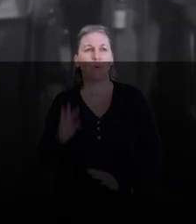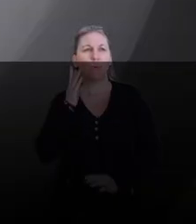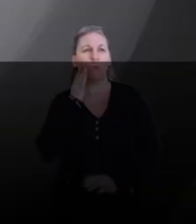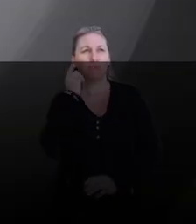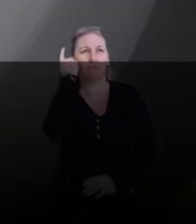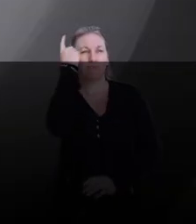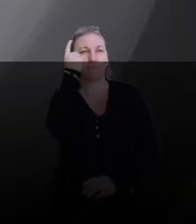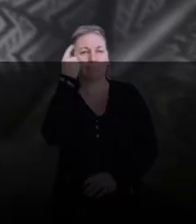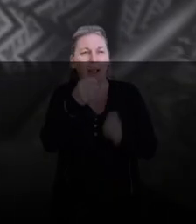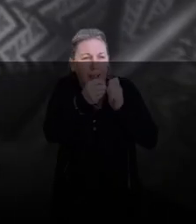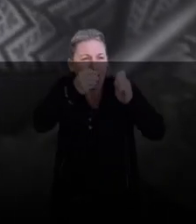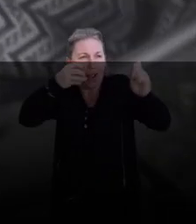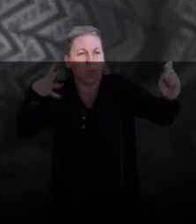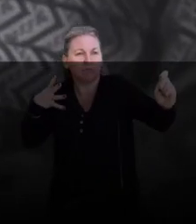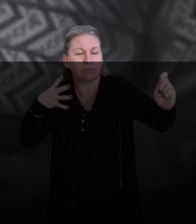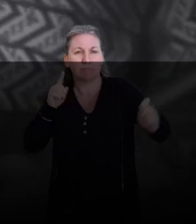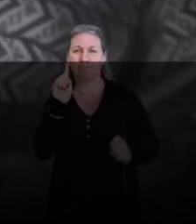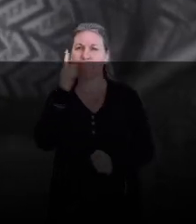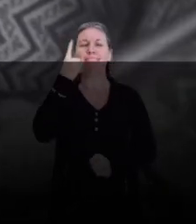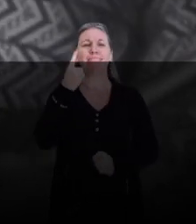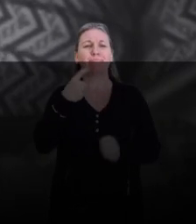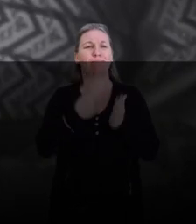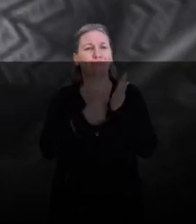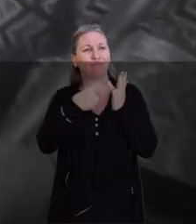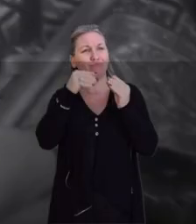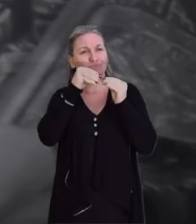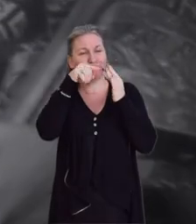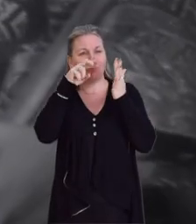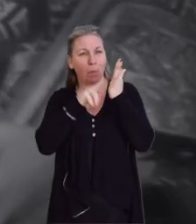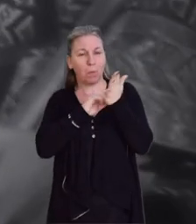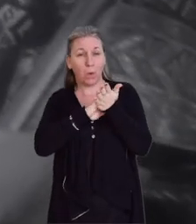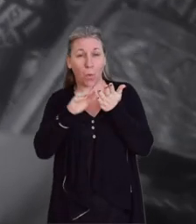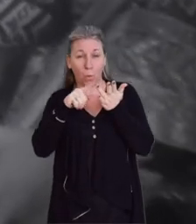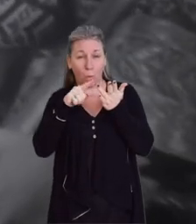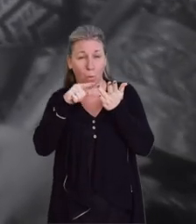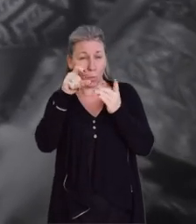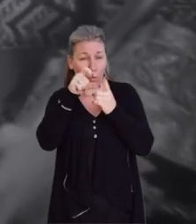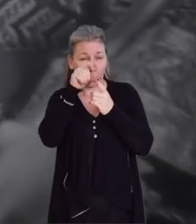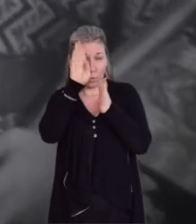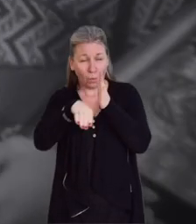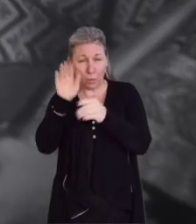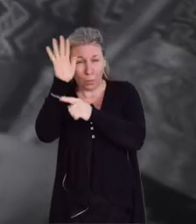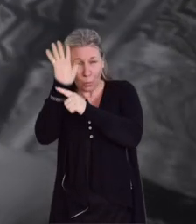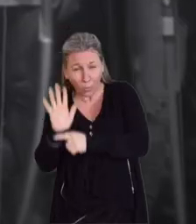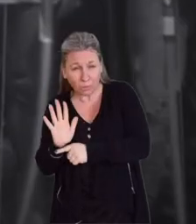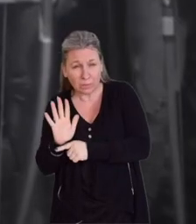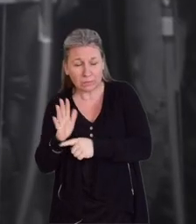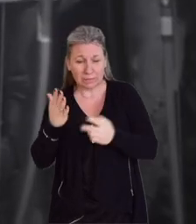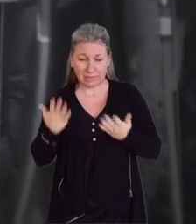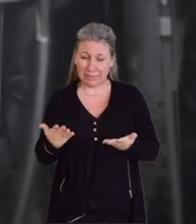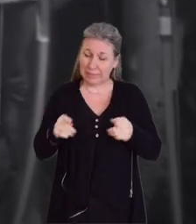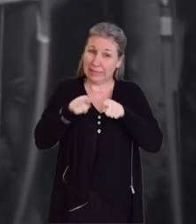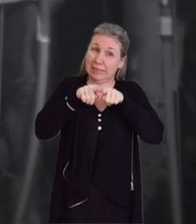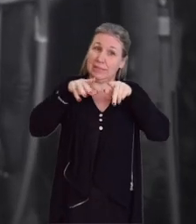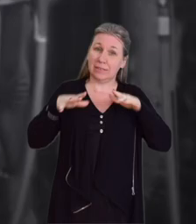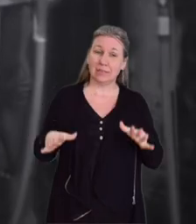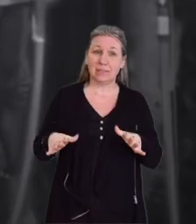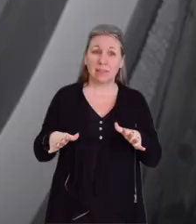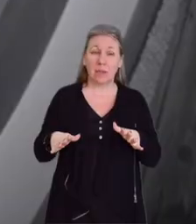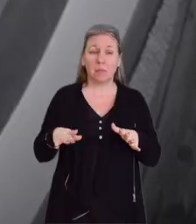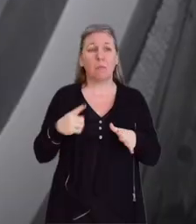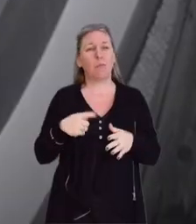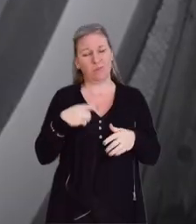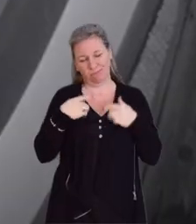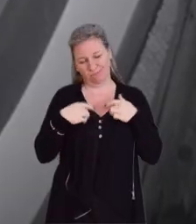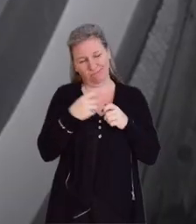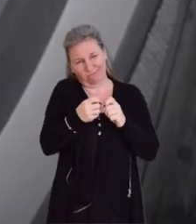When we think about archery, our first thought is usually about Robin Hood in the movies. Today, the principles are exactly